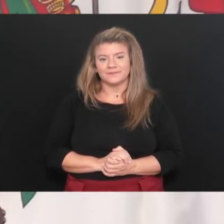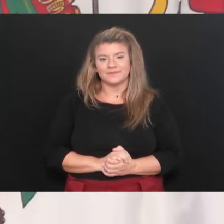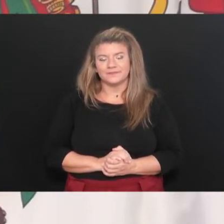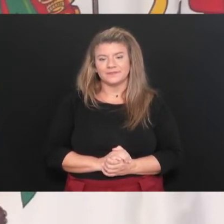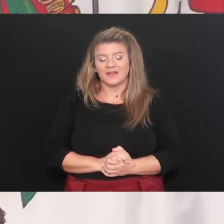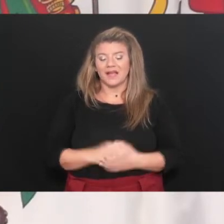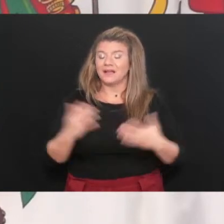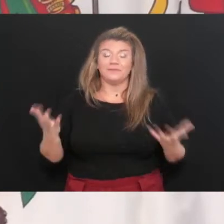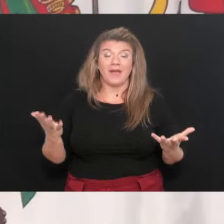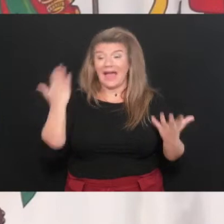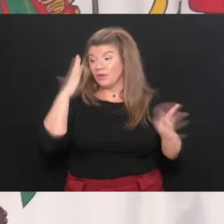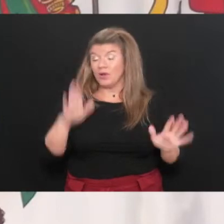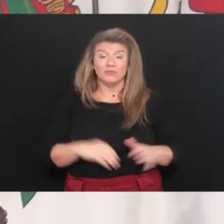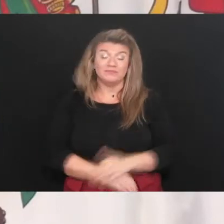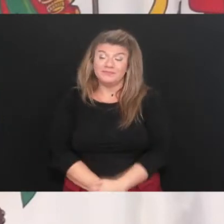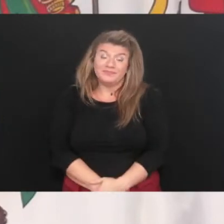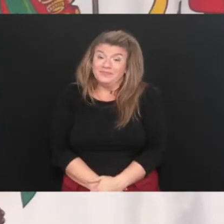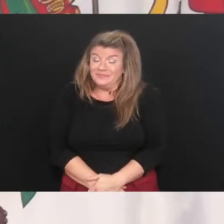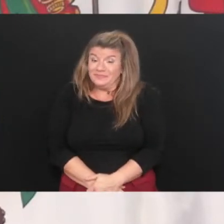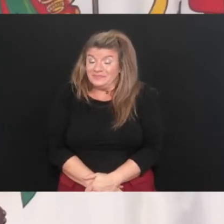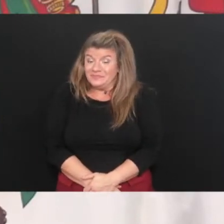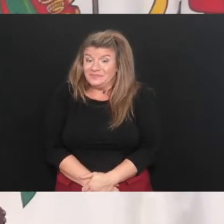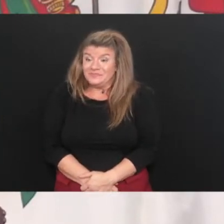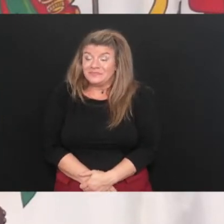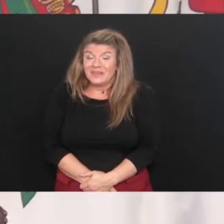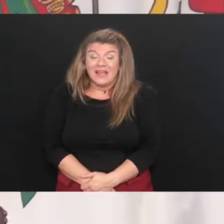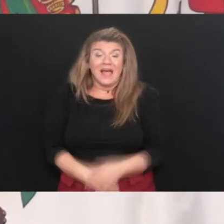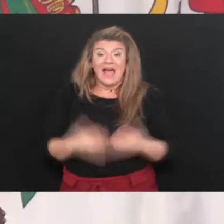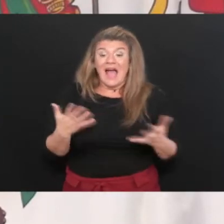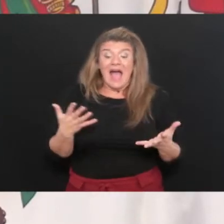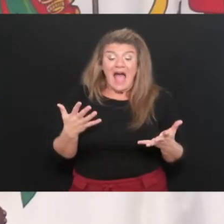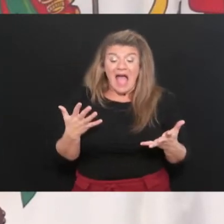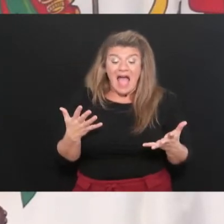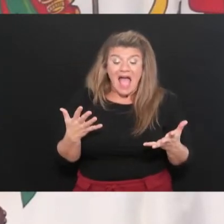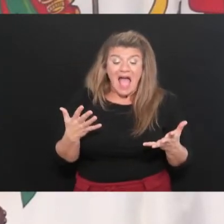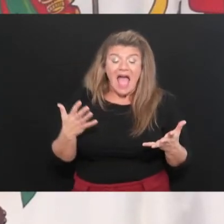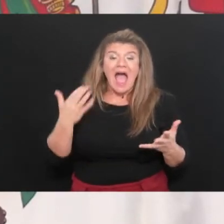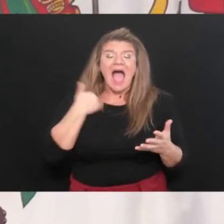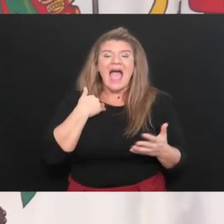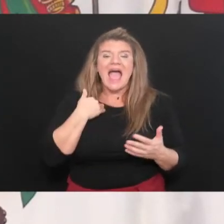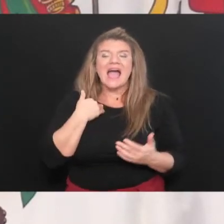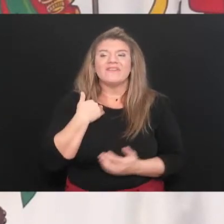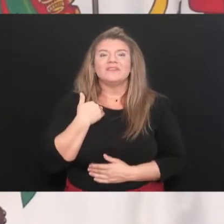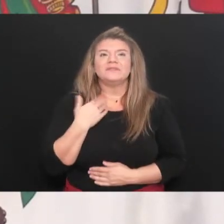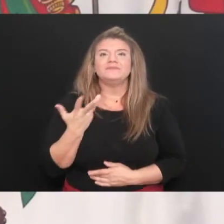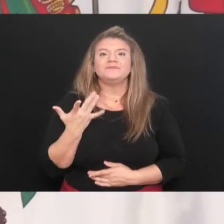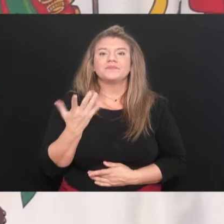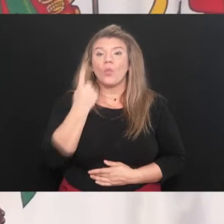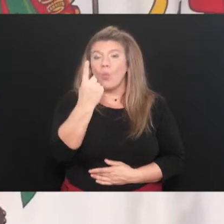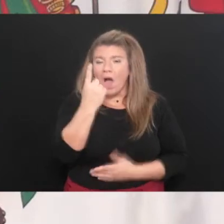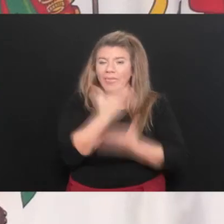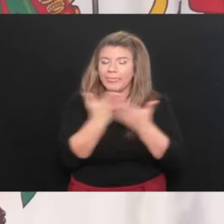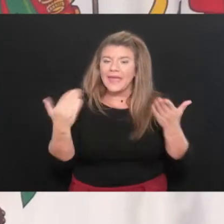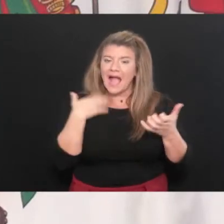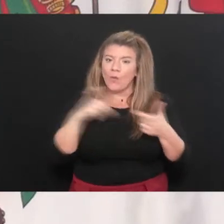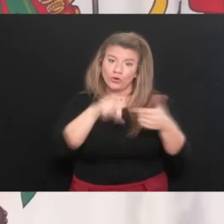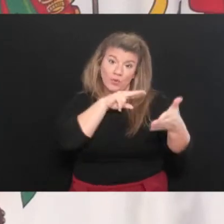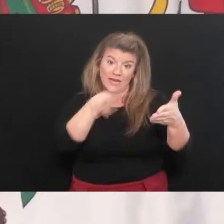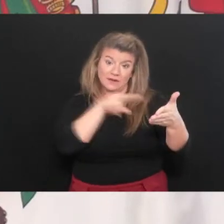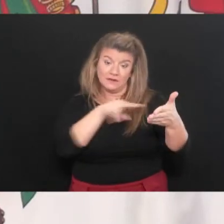I don't know. You know, I've got one thing that I've got to read to you right here, and